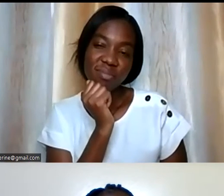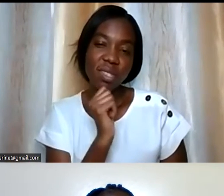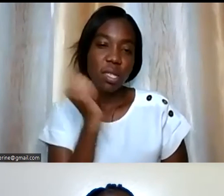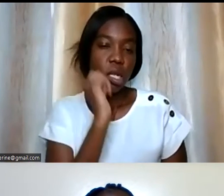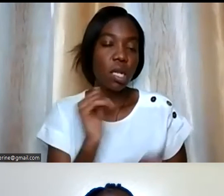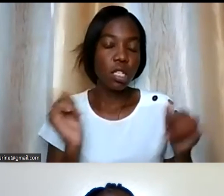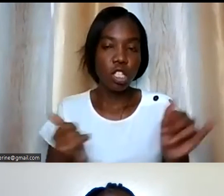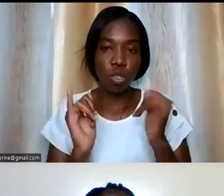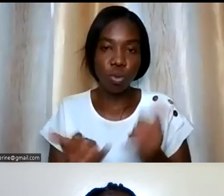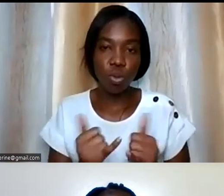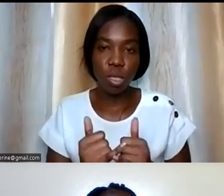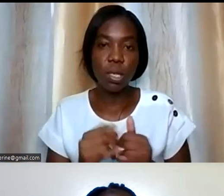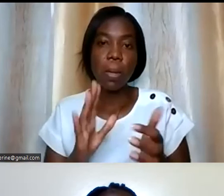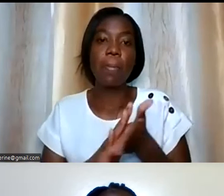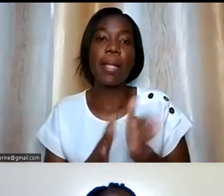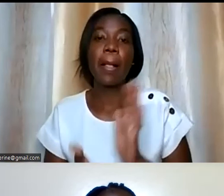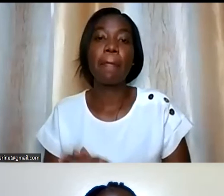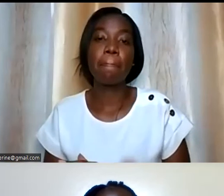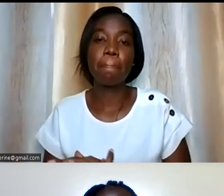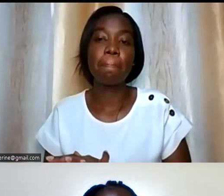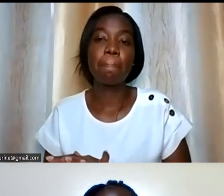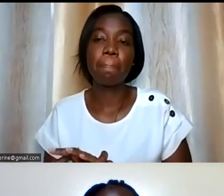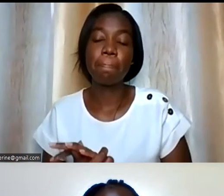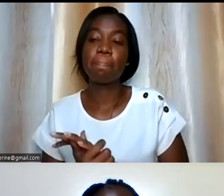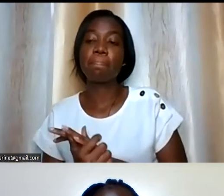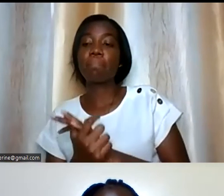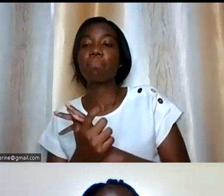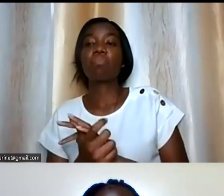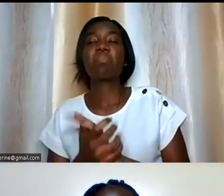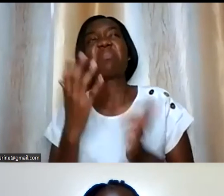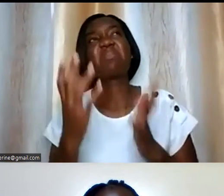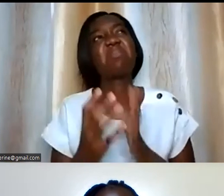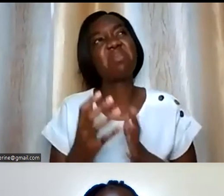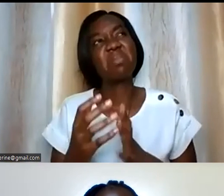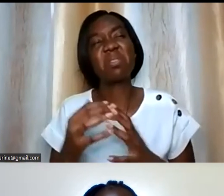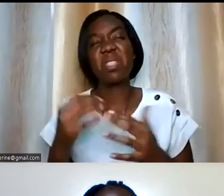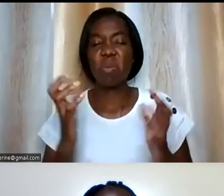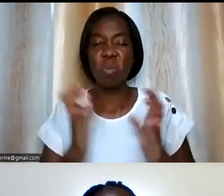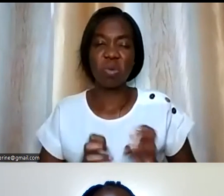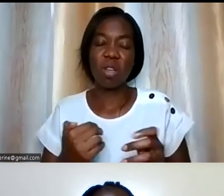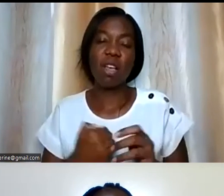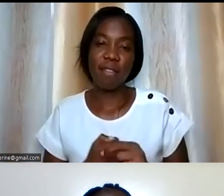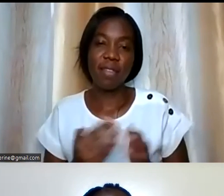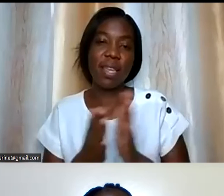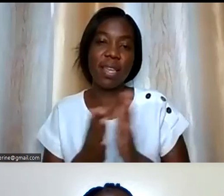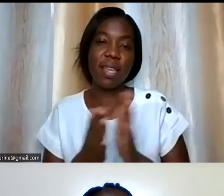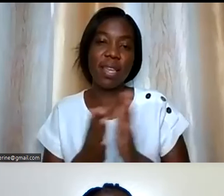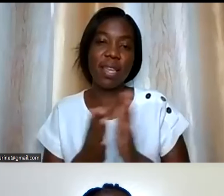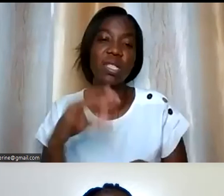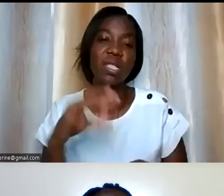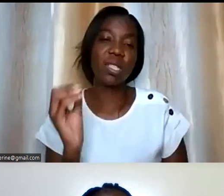news, it becomes, it's kind of emotional, and it takes somebody who has a